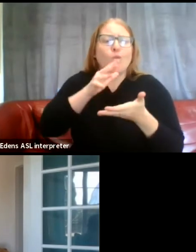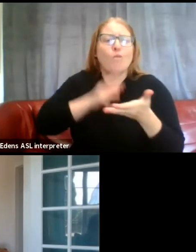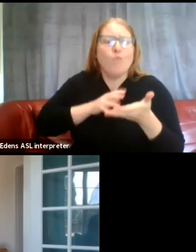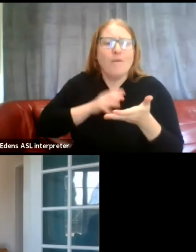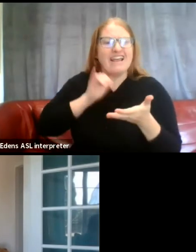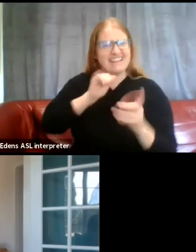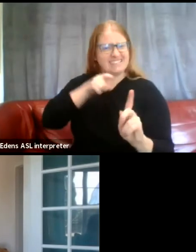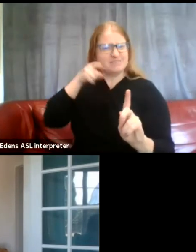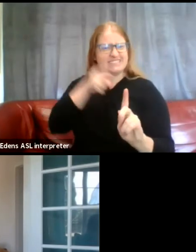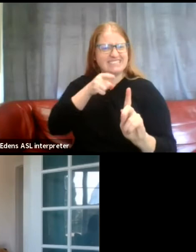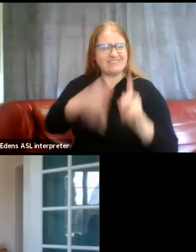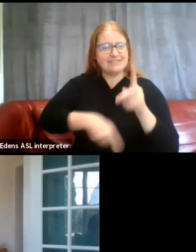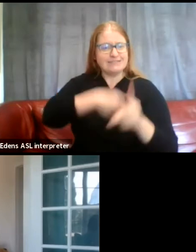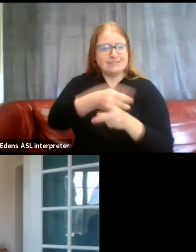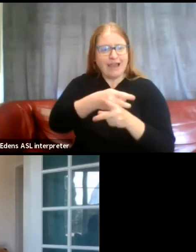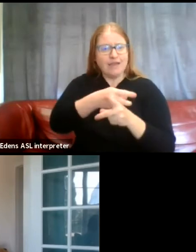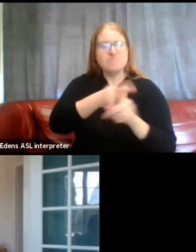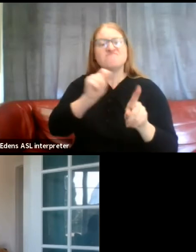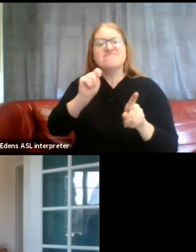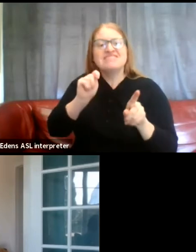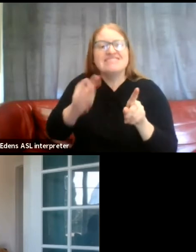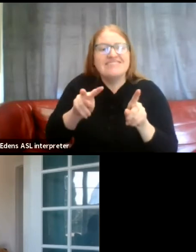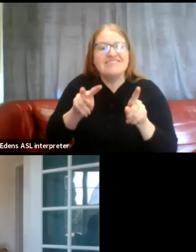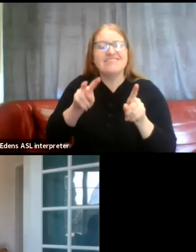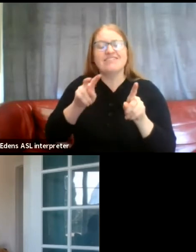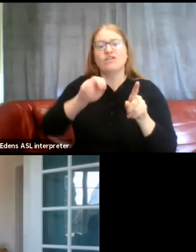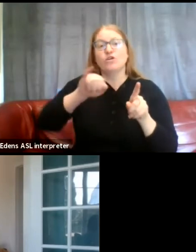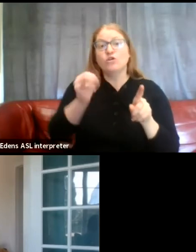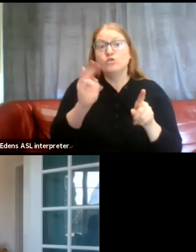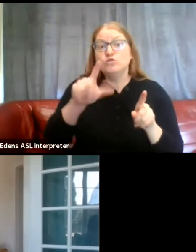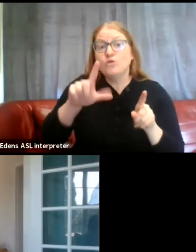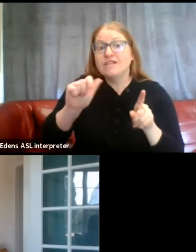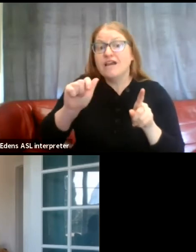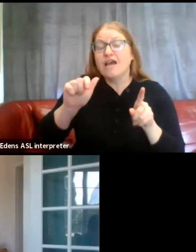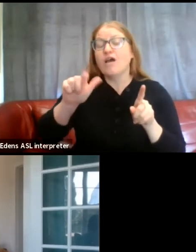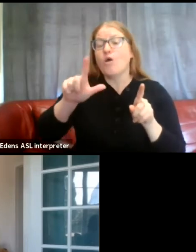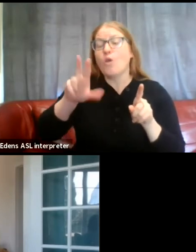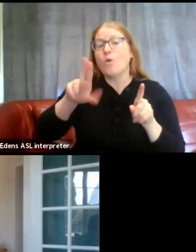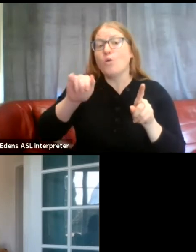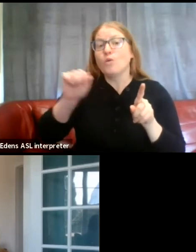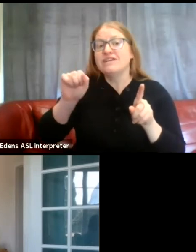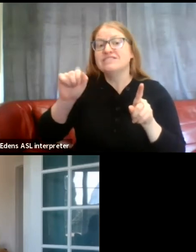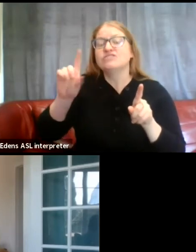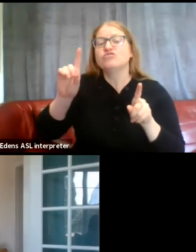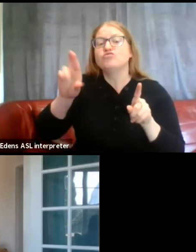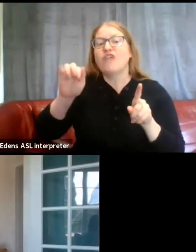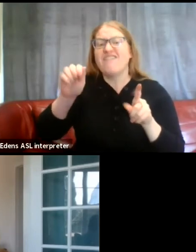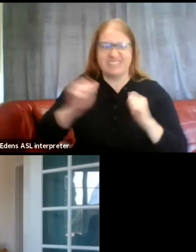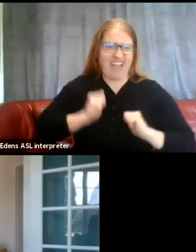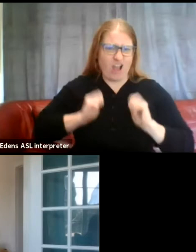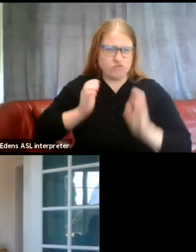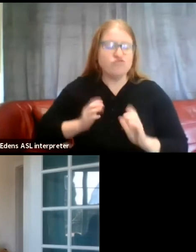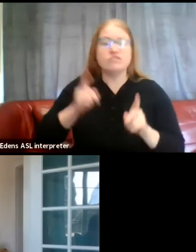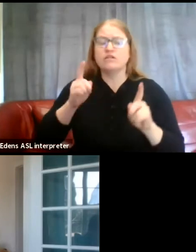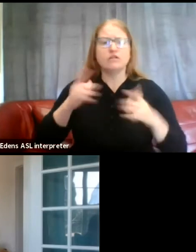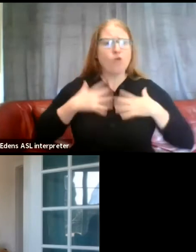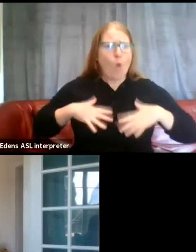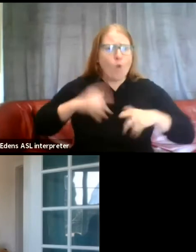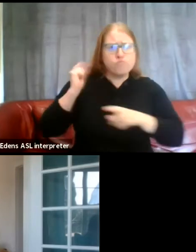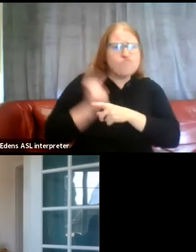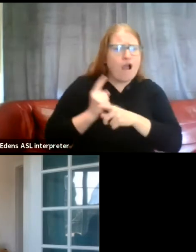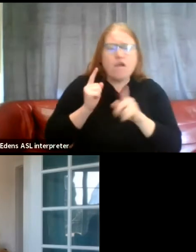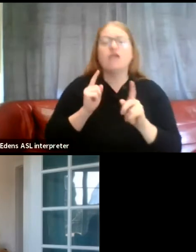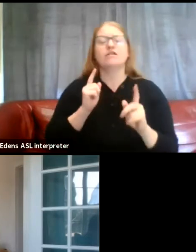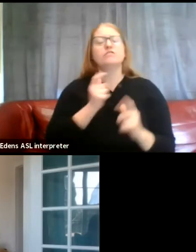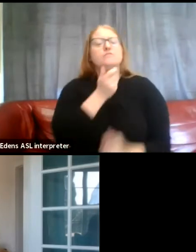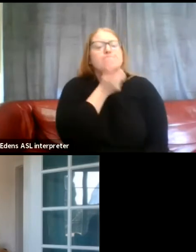type who's on television. And she's played by Julia Louis-Dreyfus, and the clothes she wears and everything seemed just right. And over the course of the show, you slowly realize